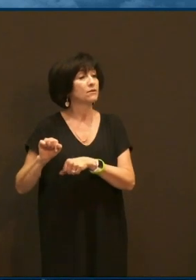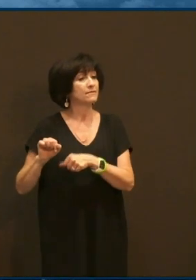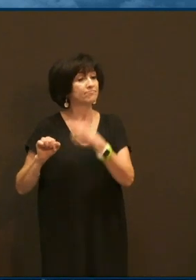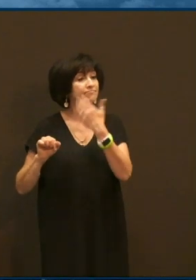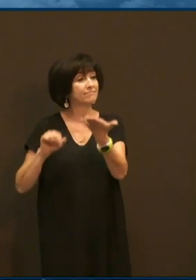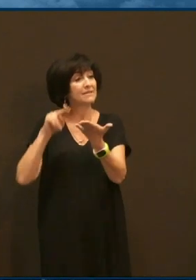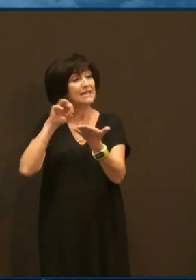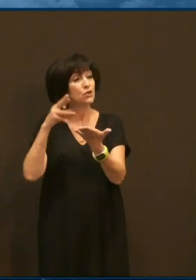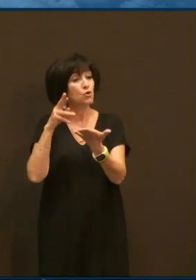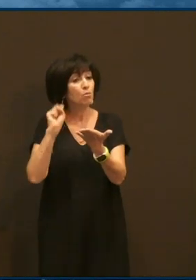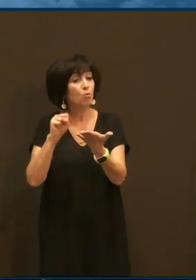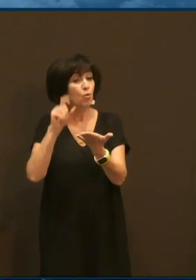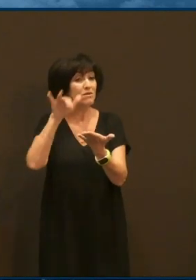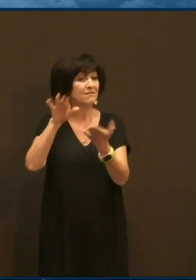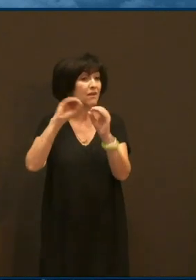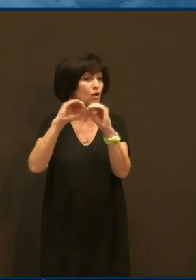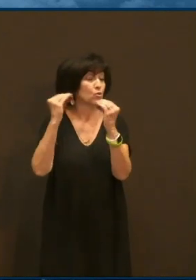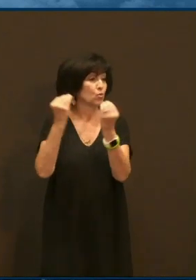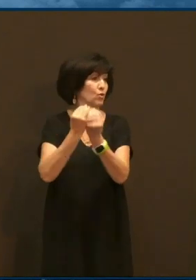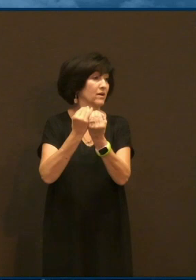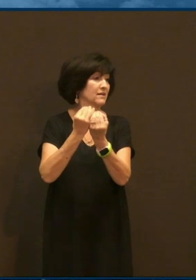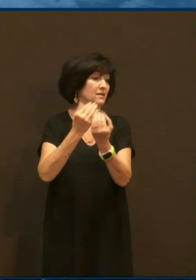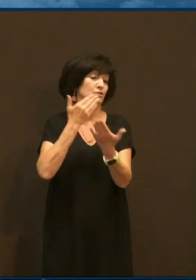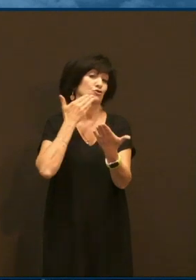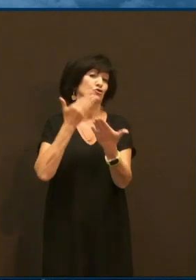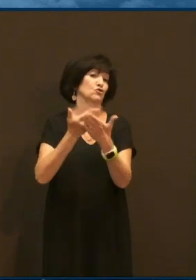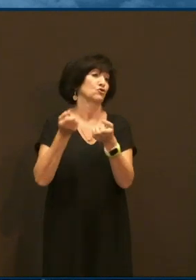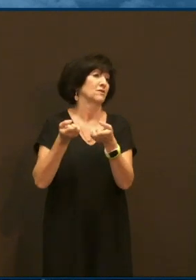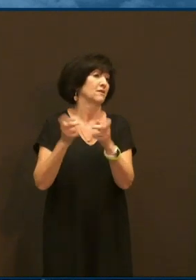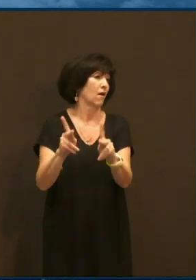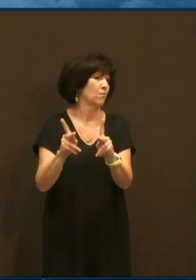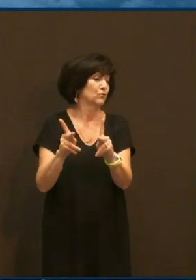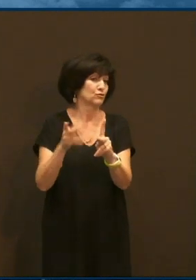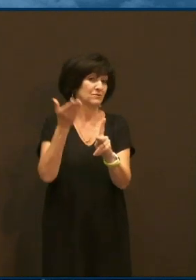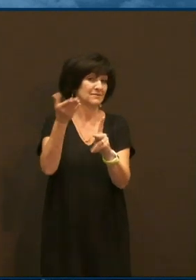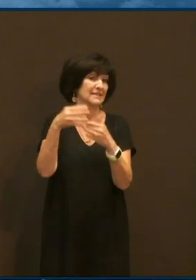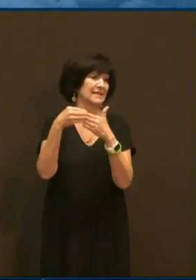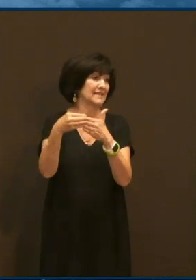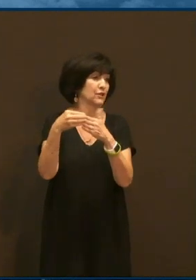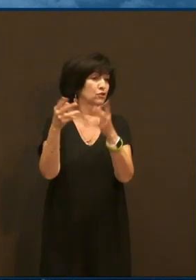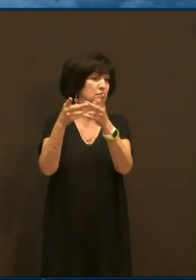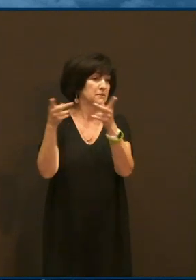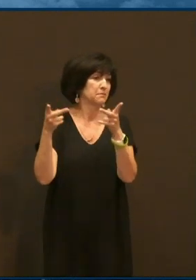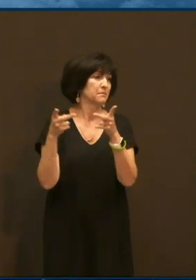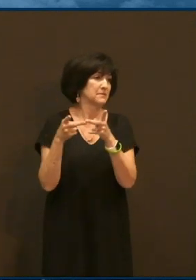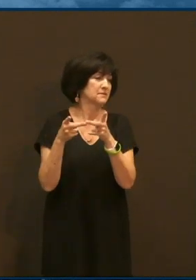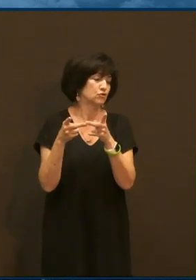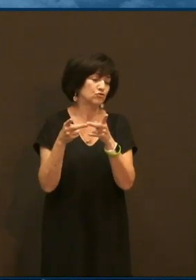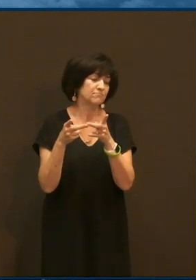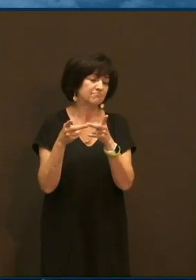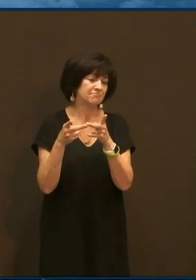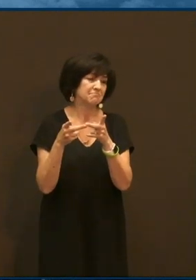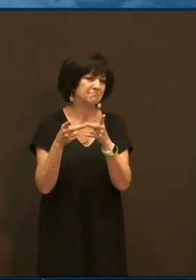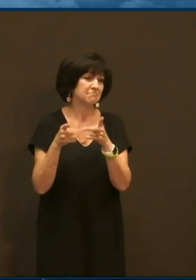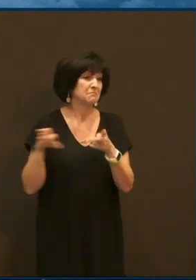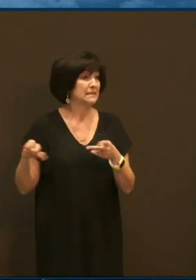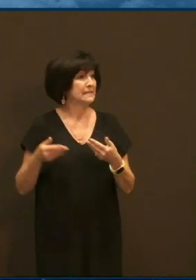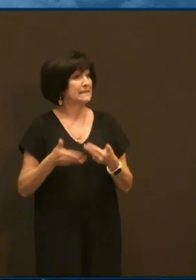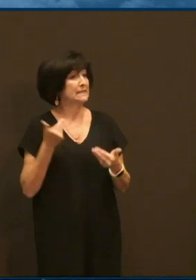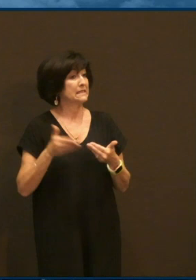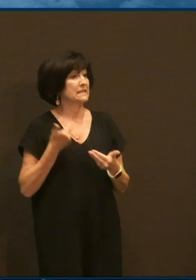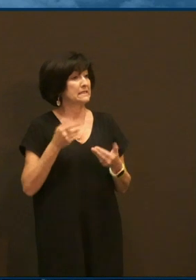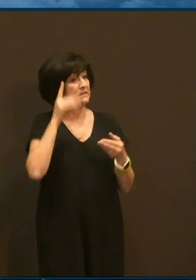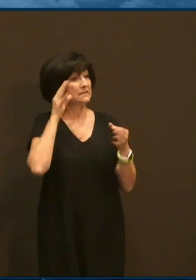incredible organization and a leadership position. I know it was a very difficult decision for